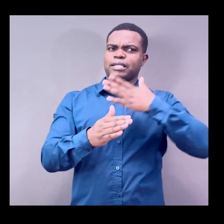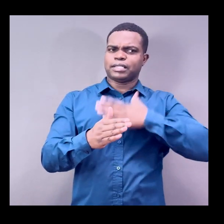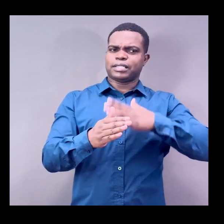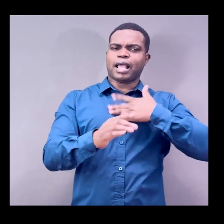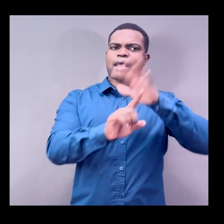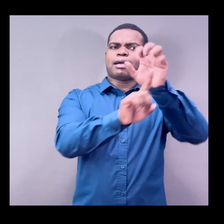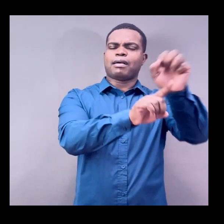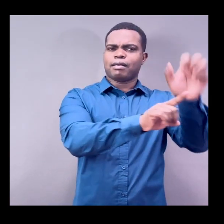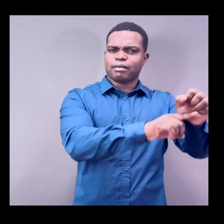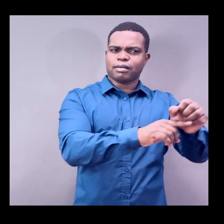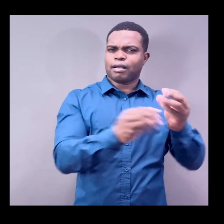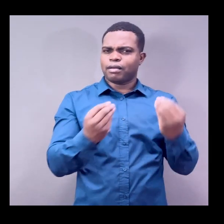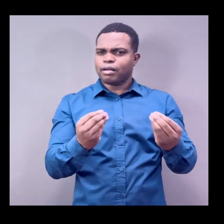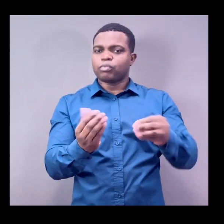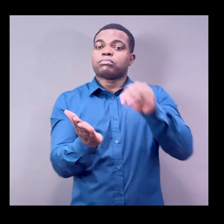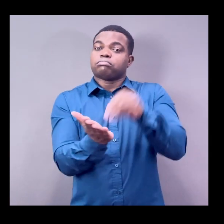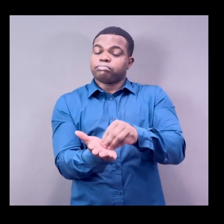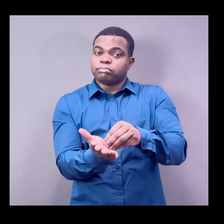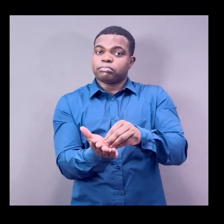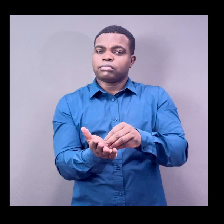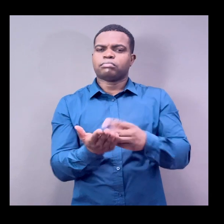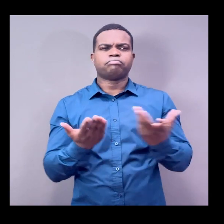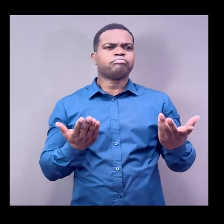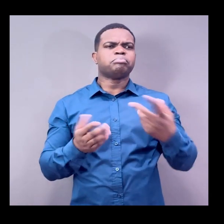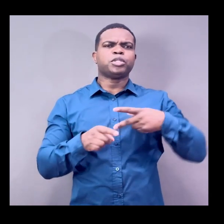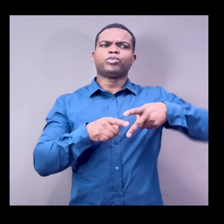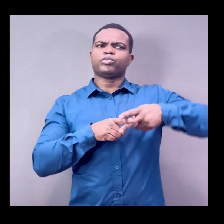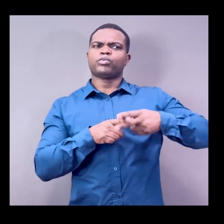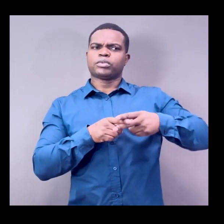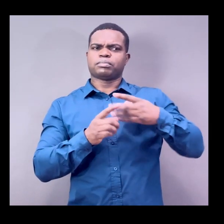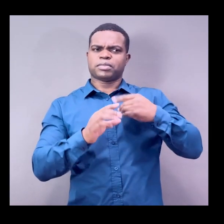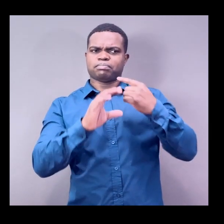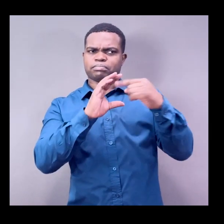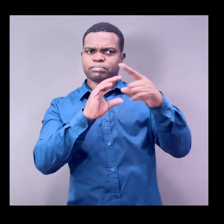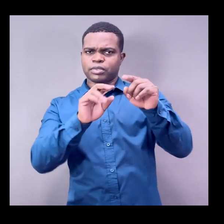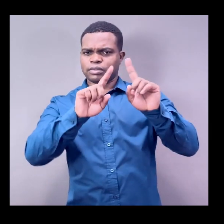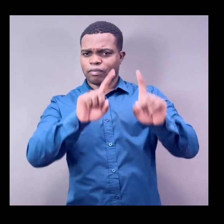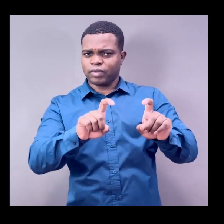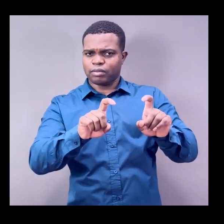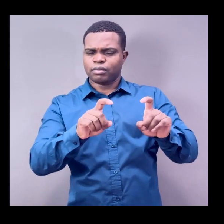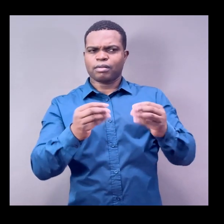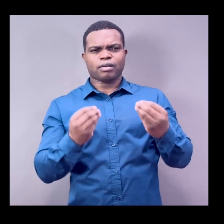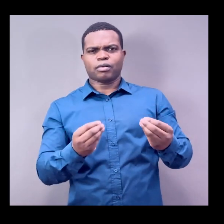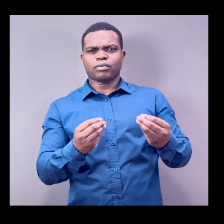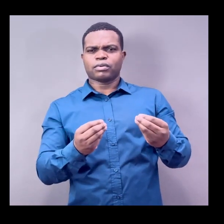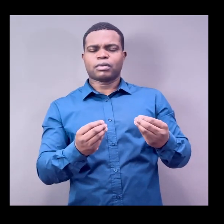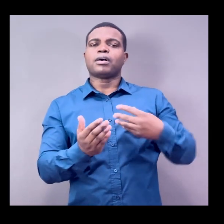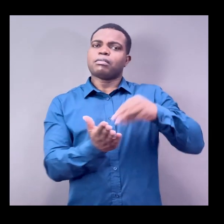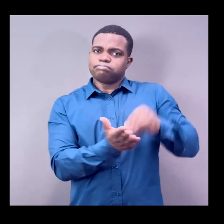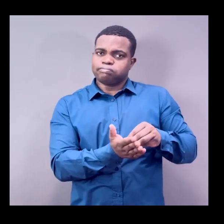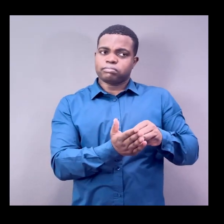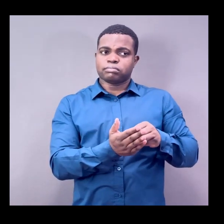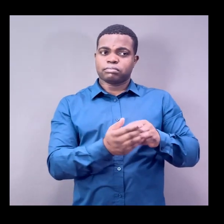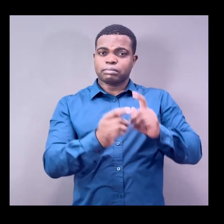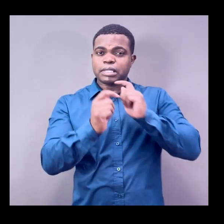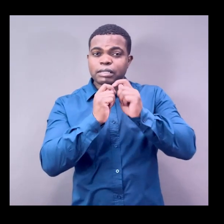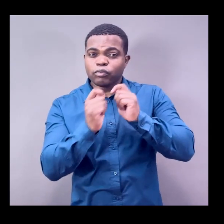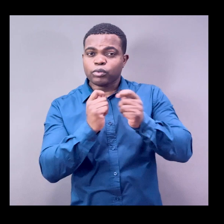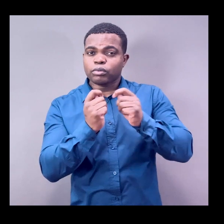community needs? What are the tools you are going to be using? Is it the survey? Is it interview? Is